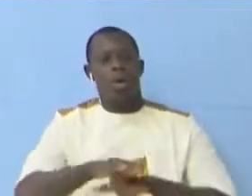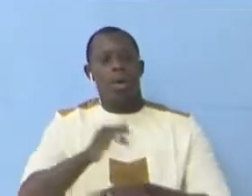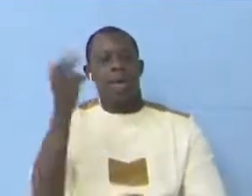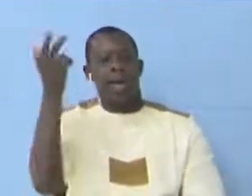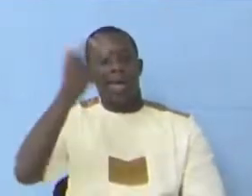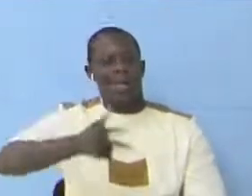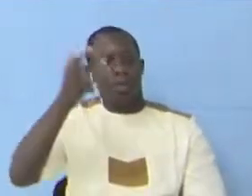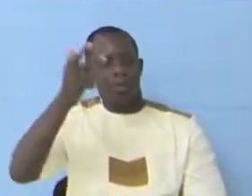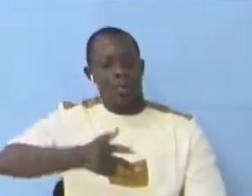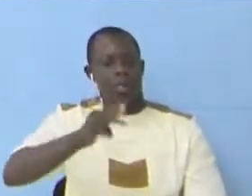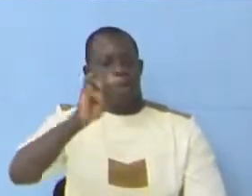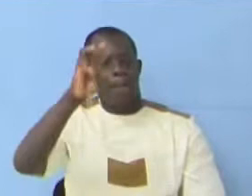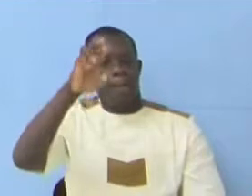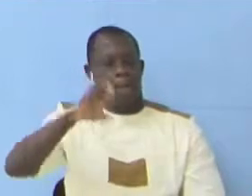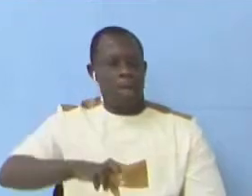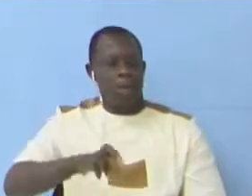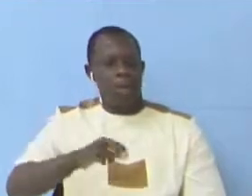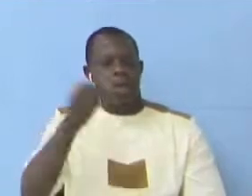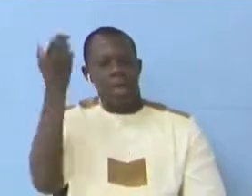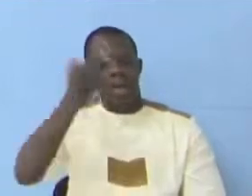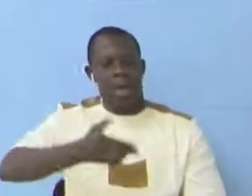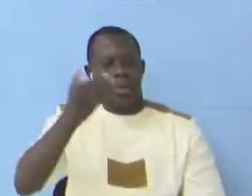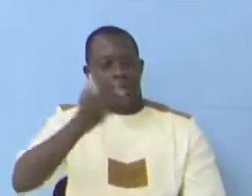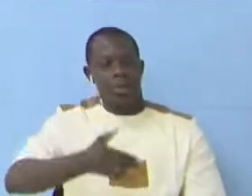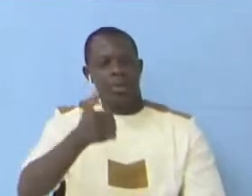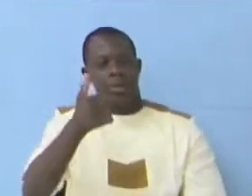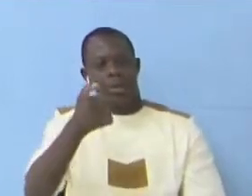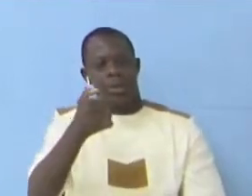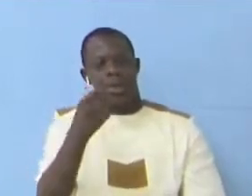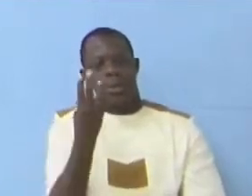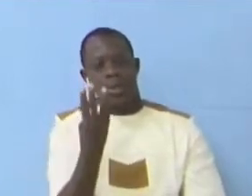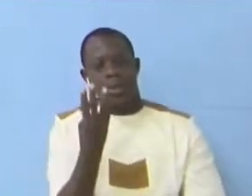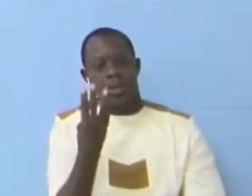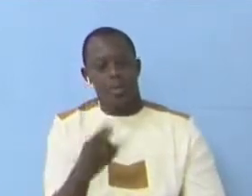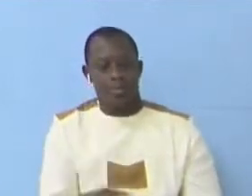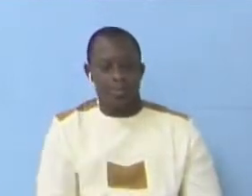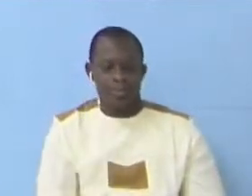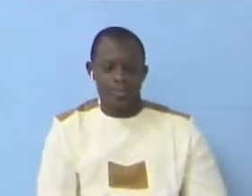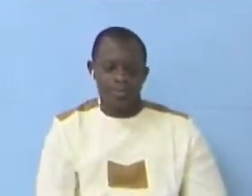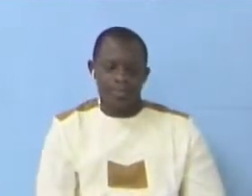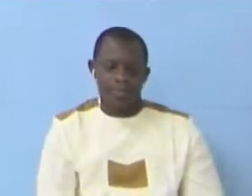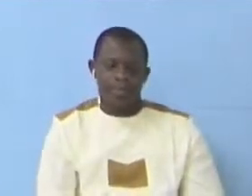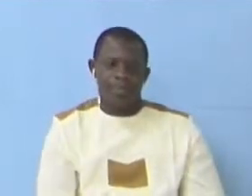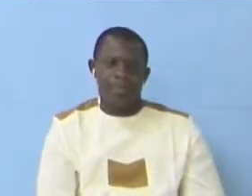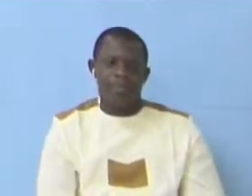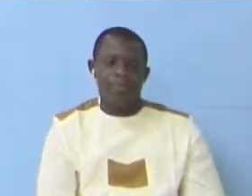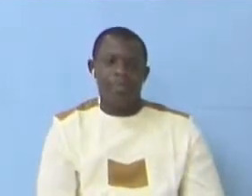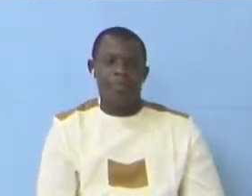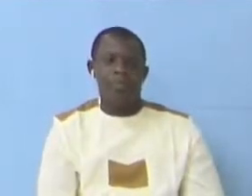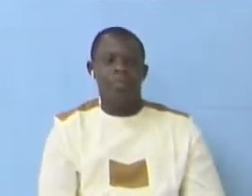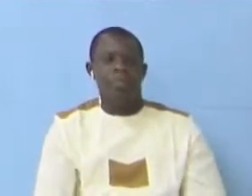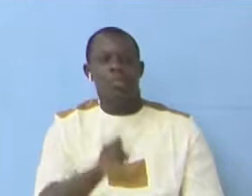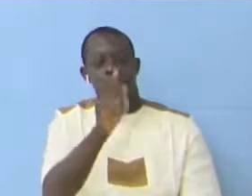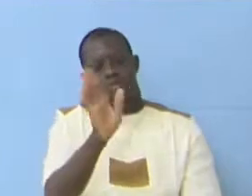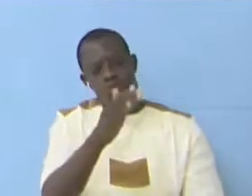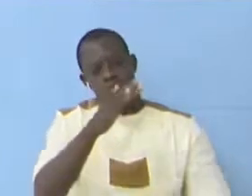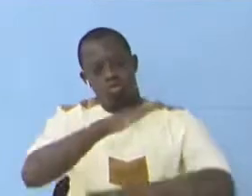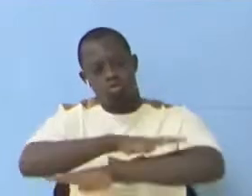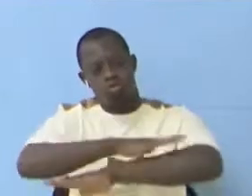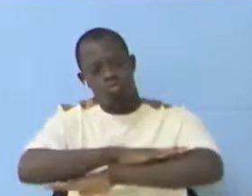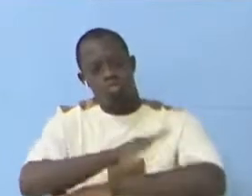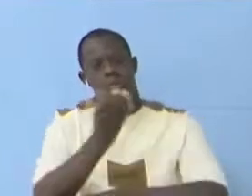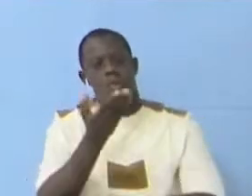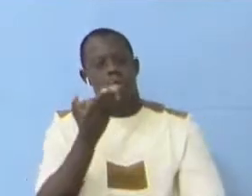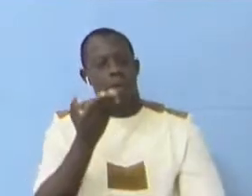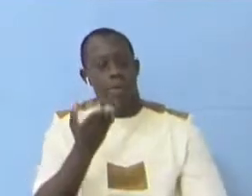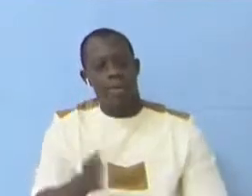March 1963. Kifan ak juroom ñett ci wéri March 1963. Where did you go to school?